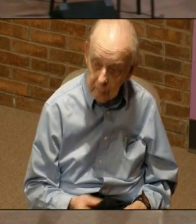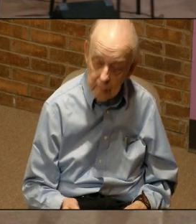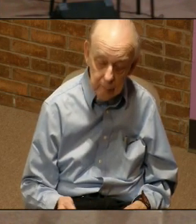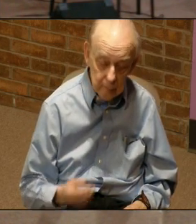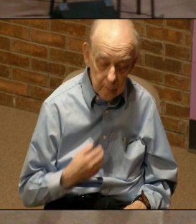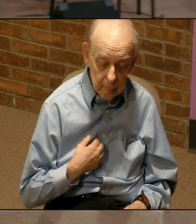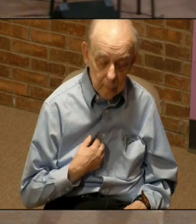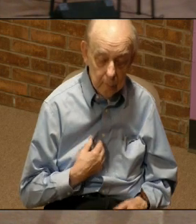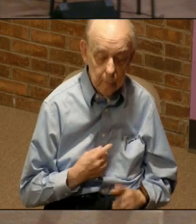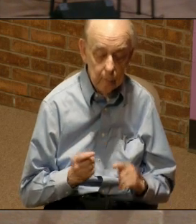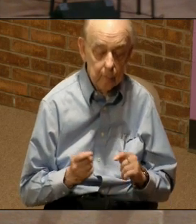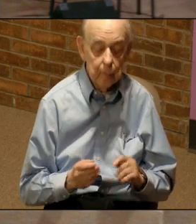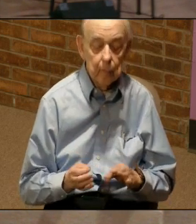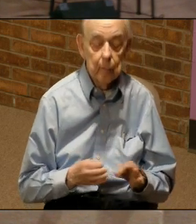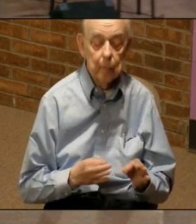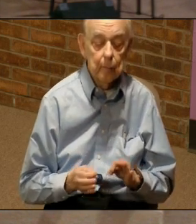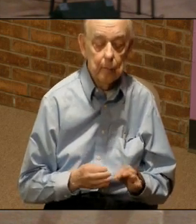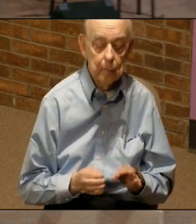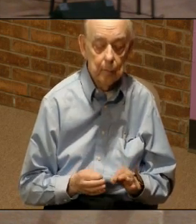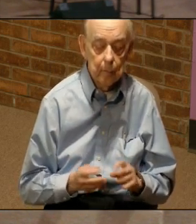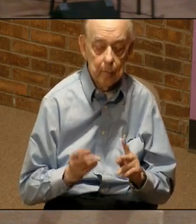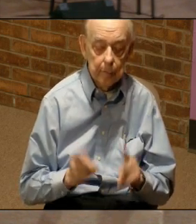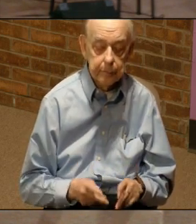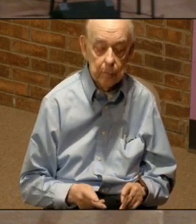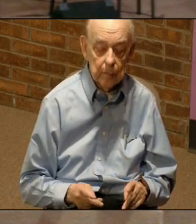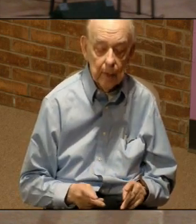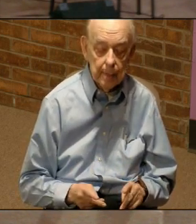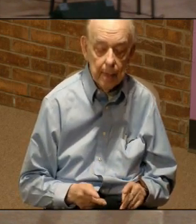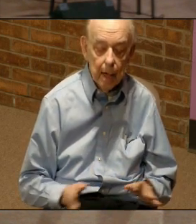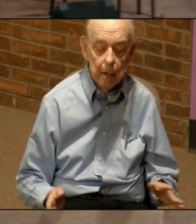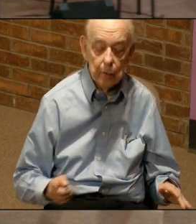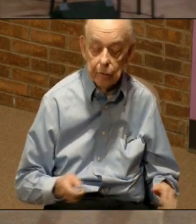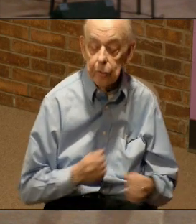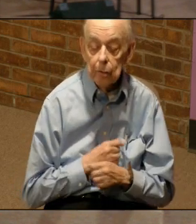Have you ever just tried to describe to someone how much you love them?